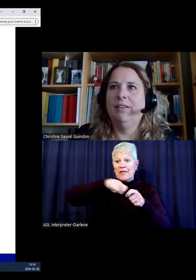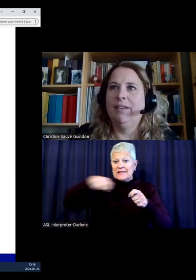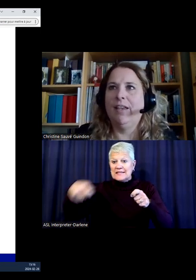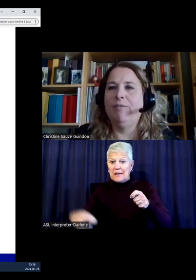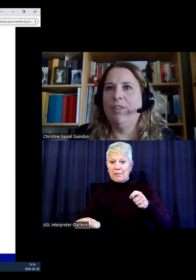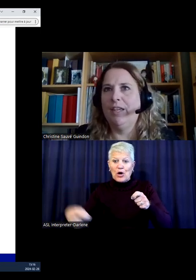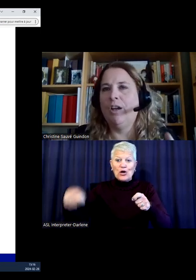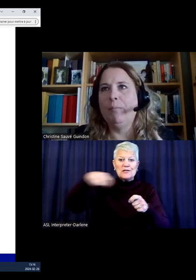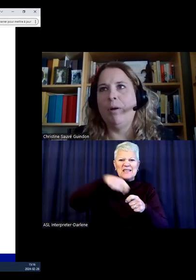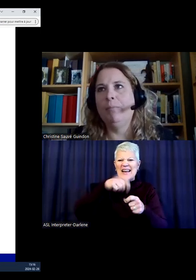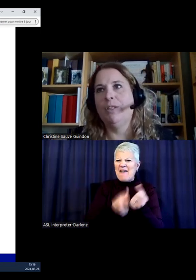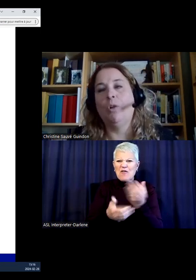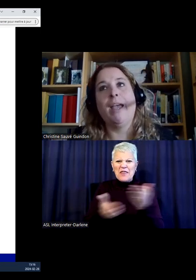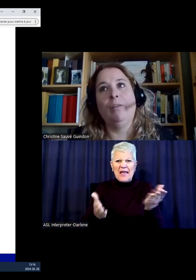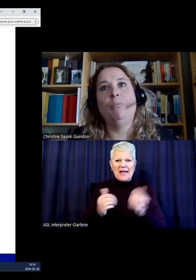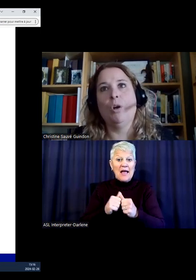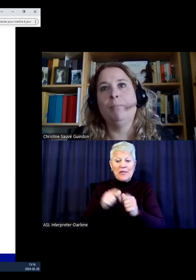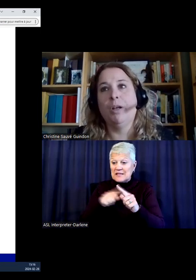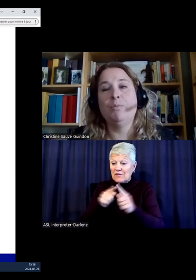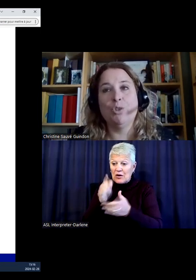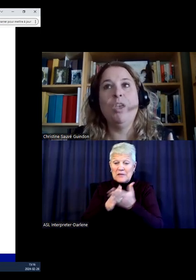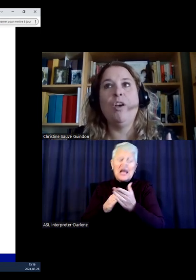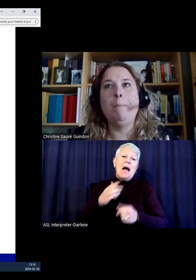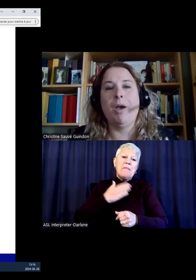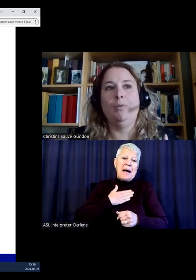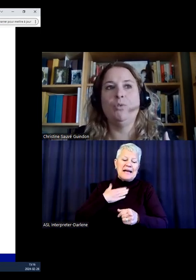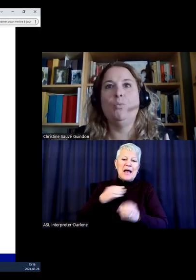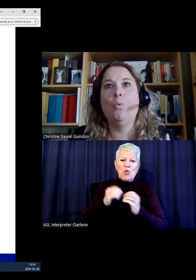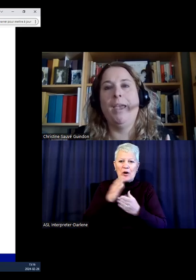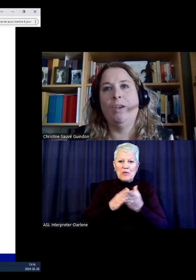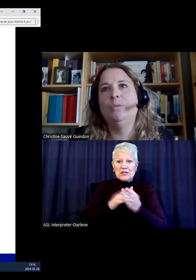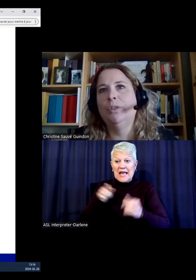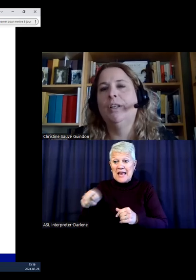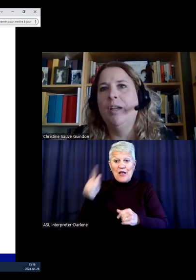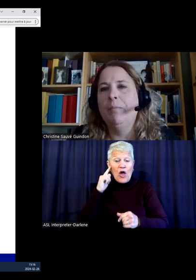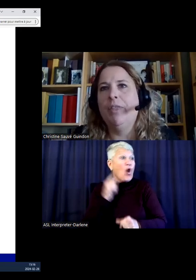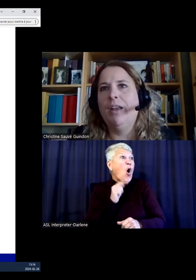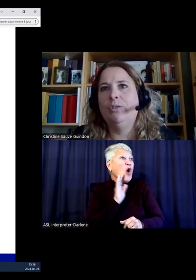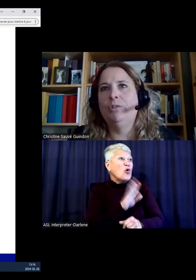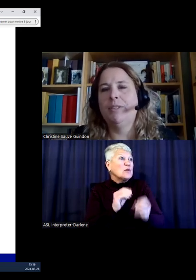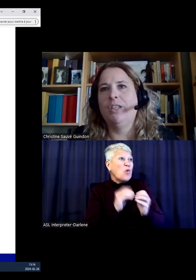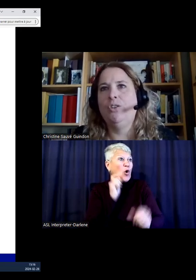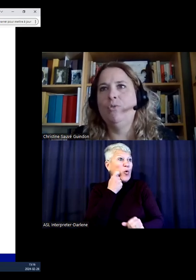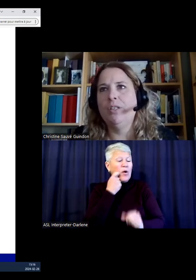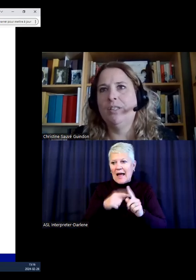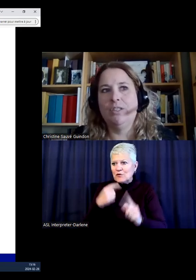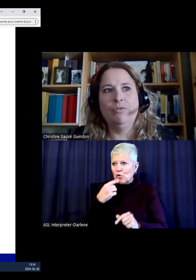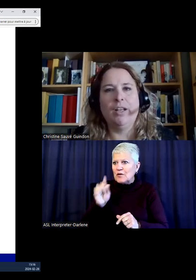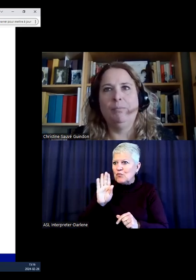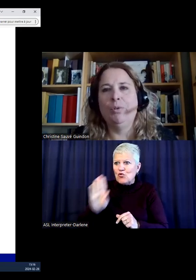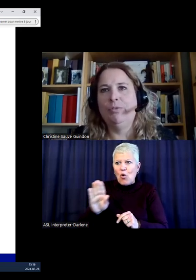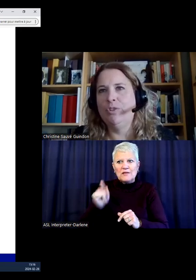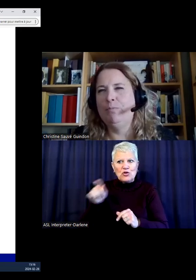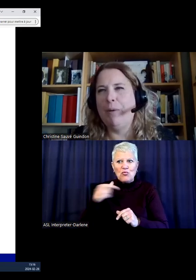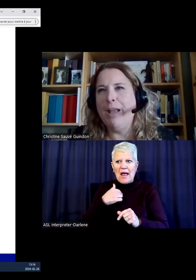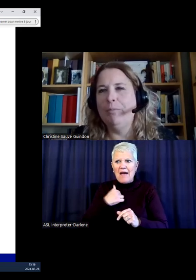and everything, compartments. Well, I had more compartments, so he thought mine was way cooler. But then I told him, I said, yours is, you've got